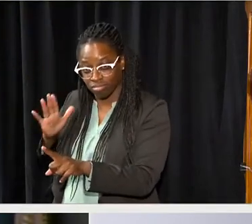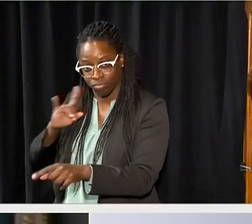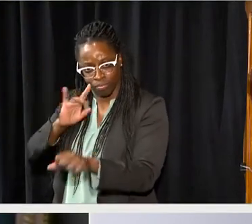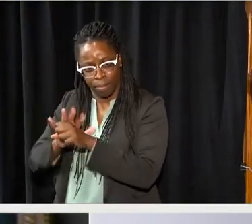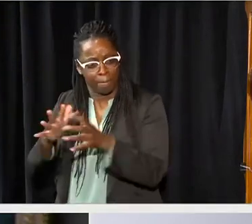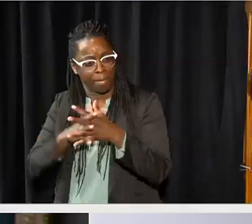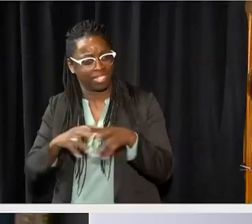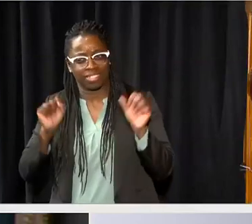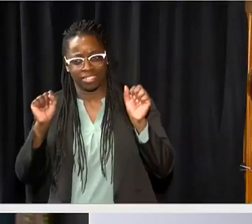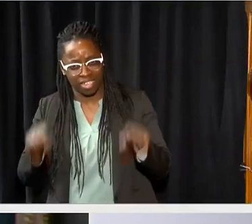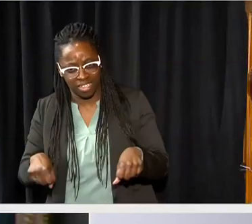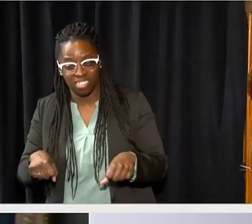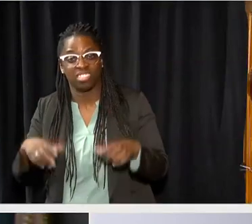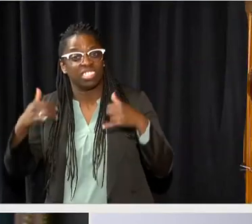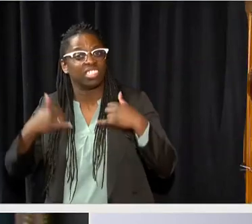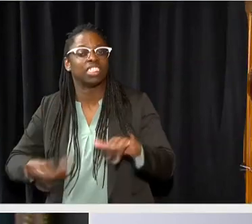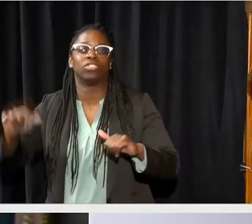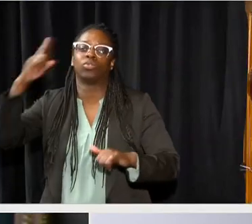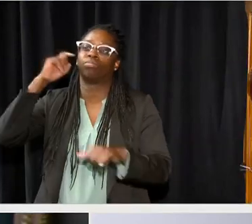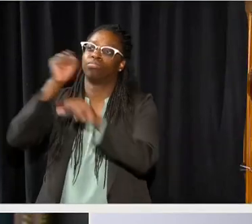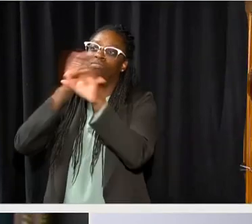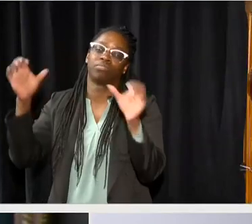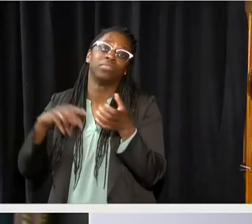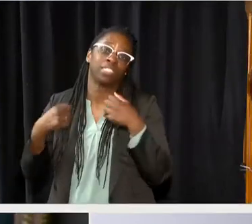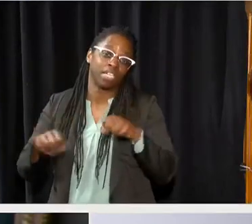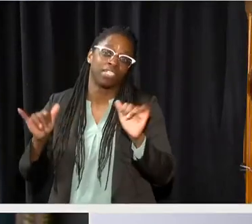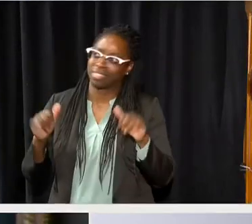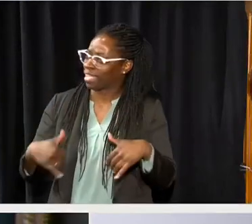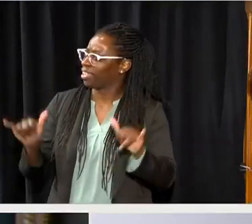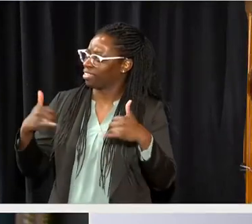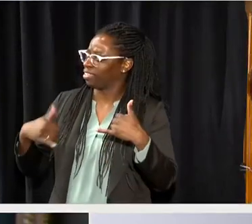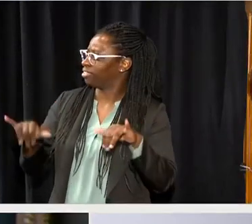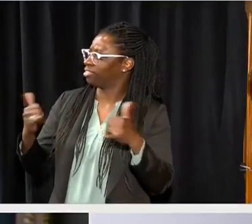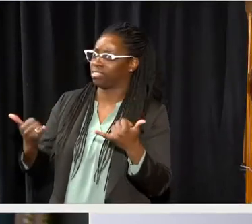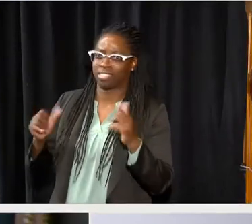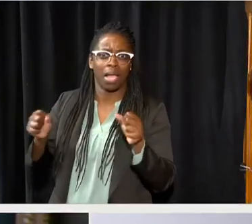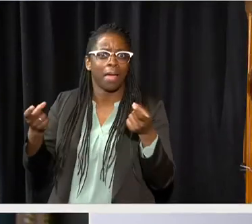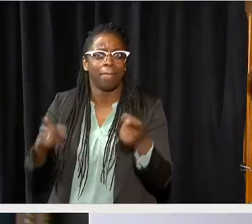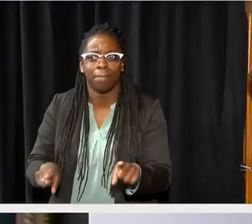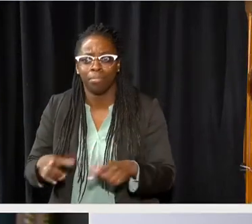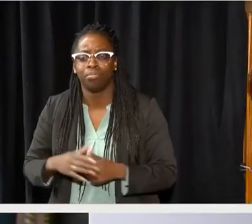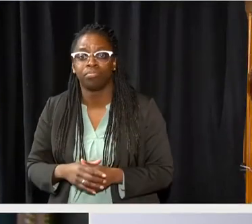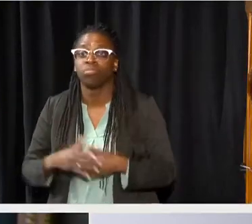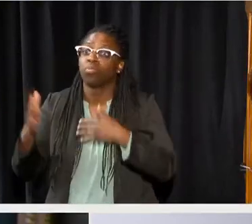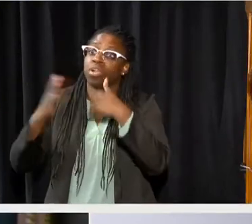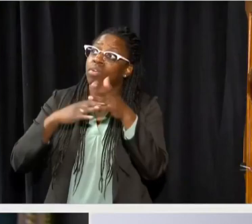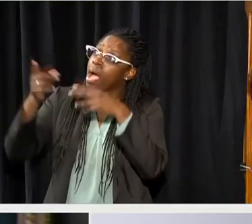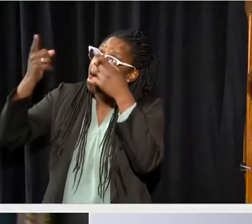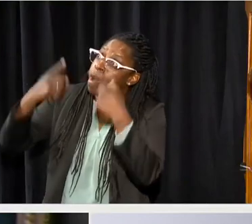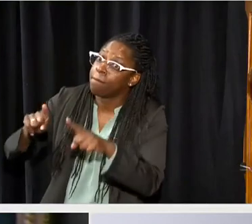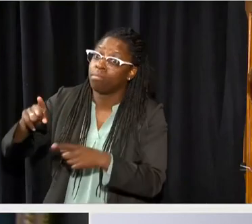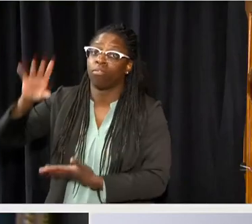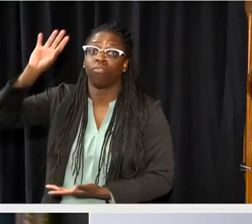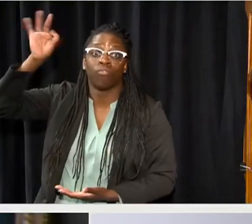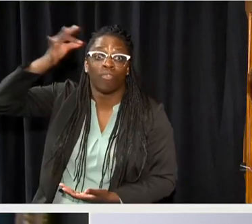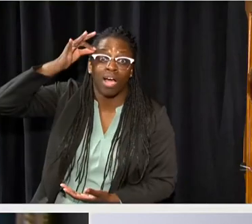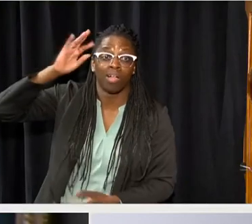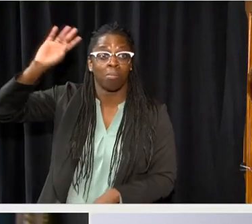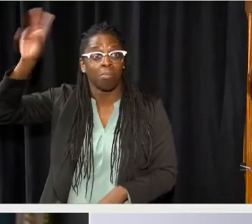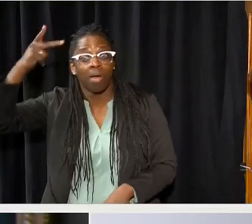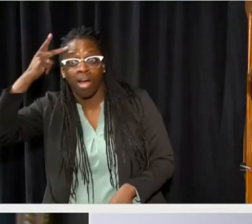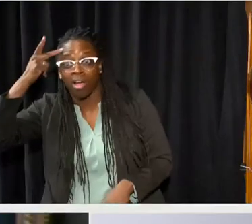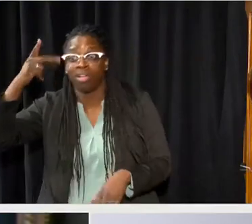people. It's who we are. And it's why, whatever happens in national politics, Massachusetts will